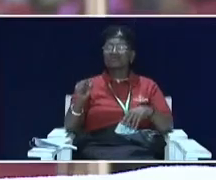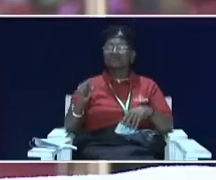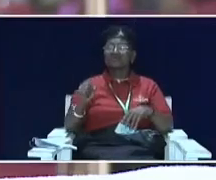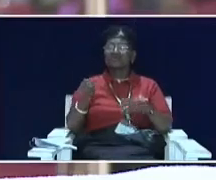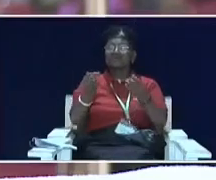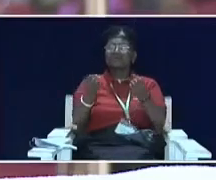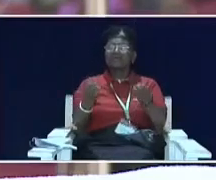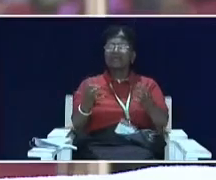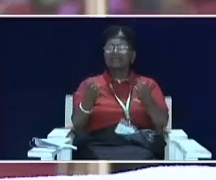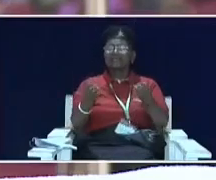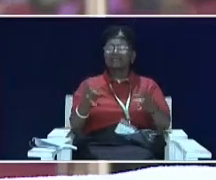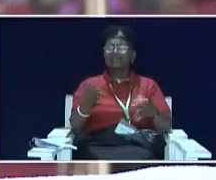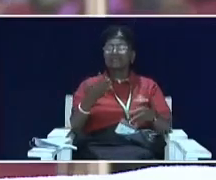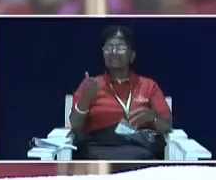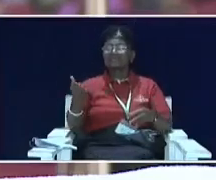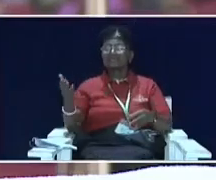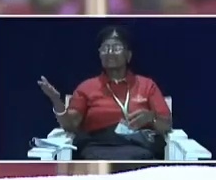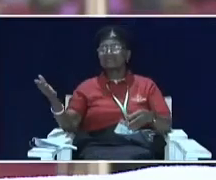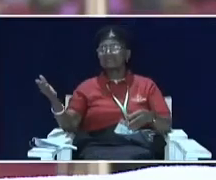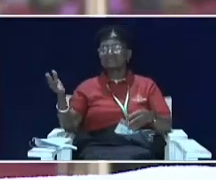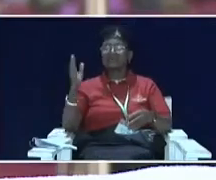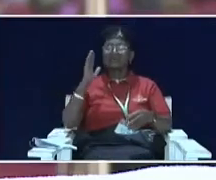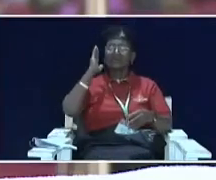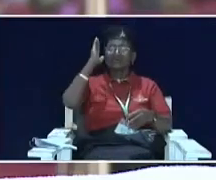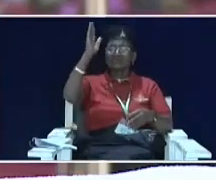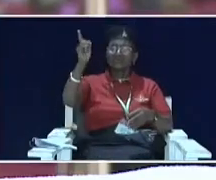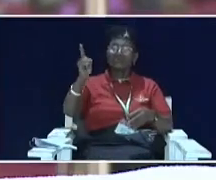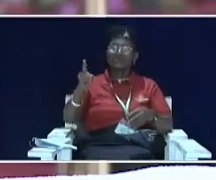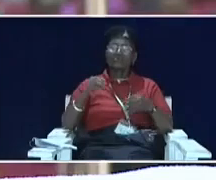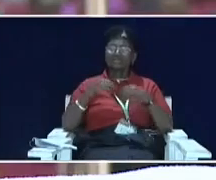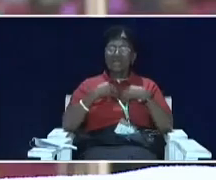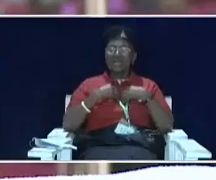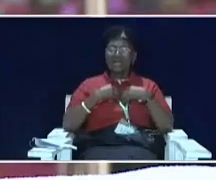several things will happen.